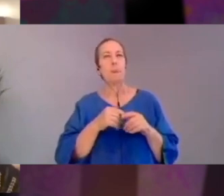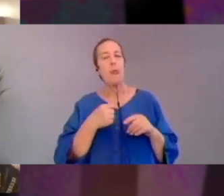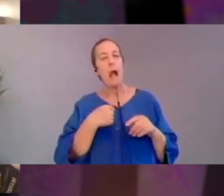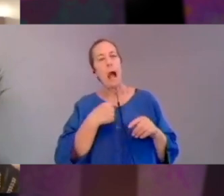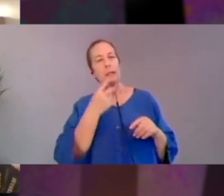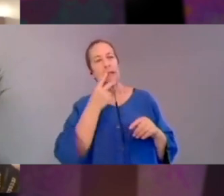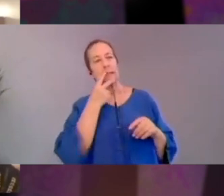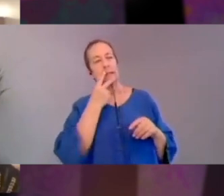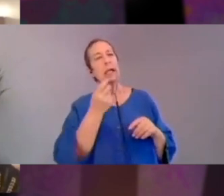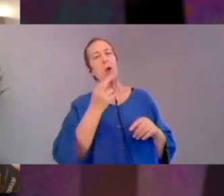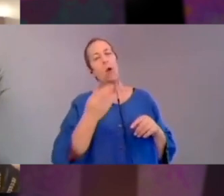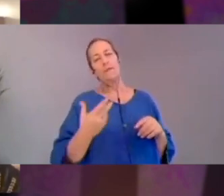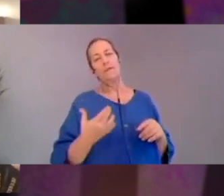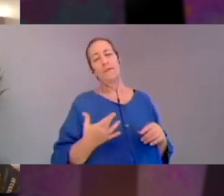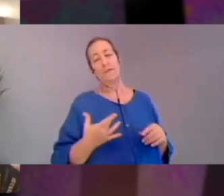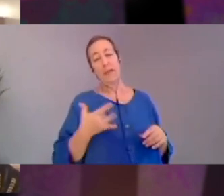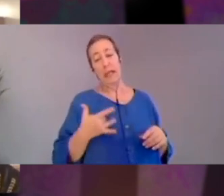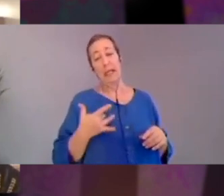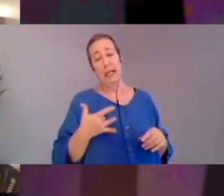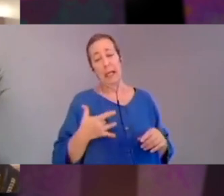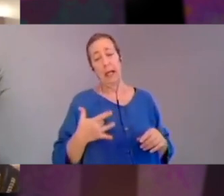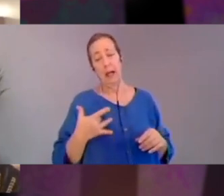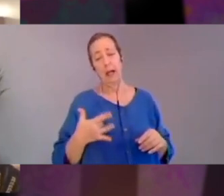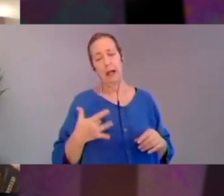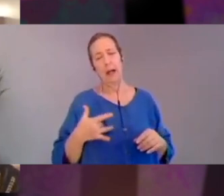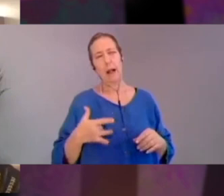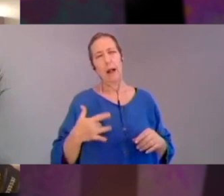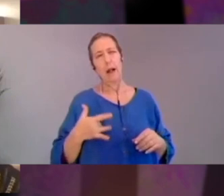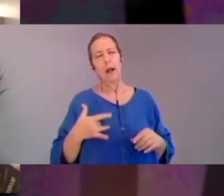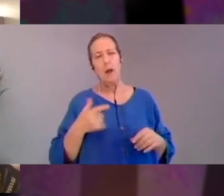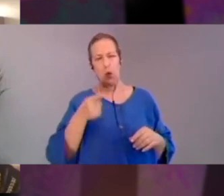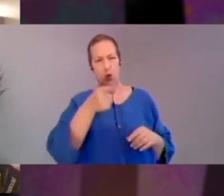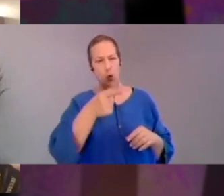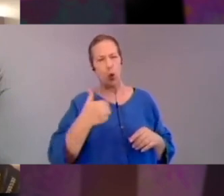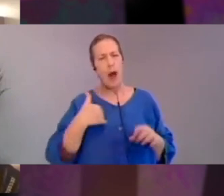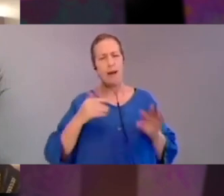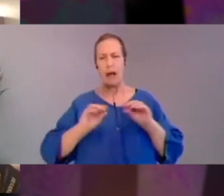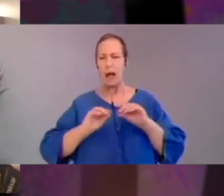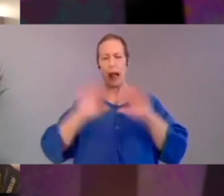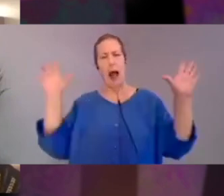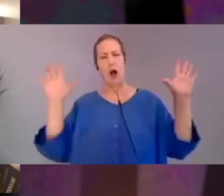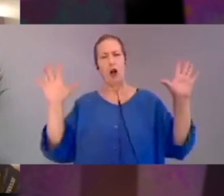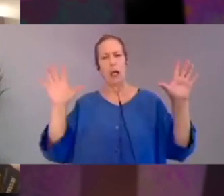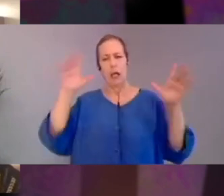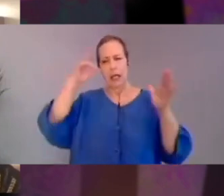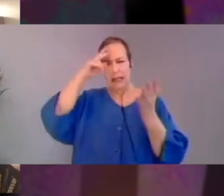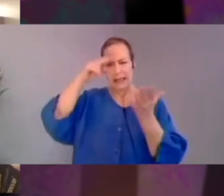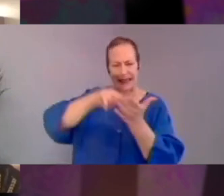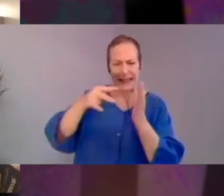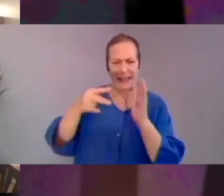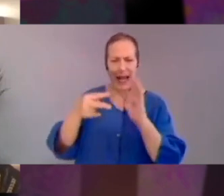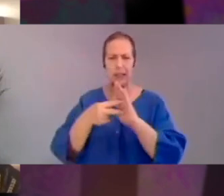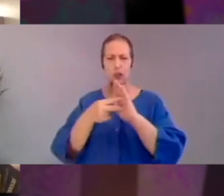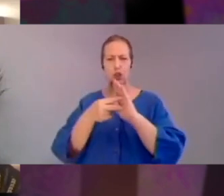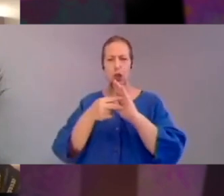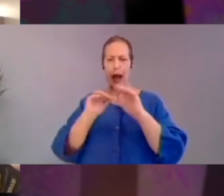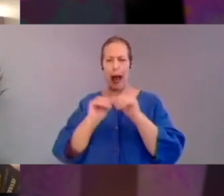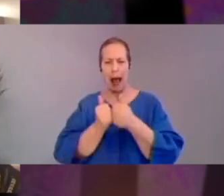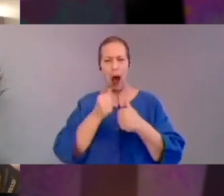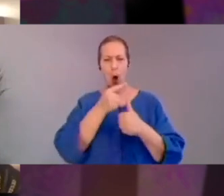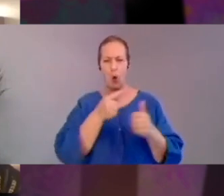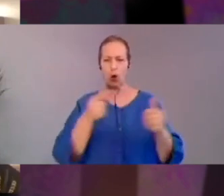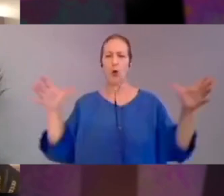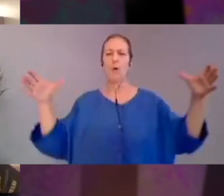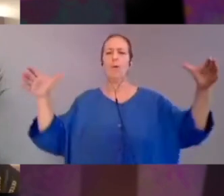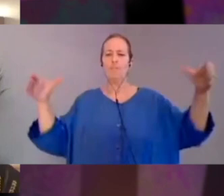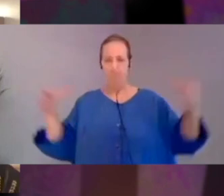you, different convenings, a real sense of clarity and intention in how you convene groups of people. And so I wonder, when you think about that, are